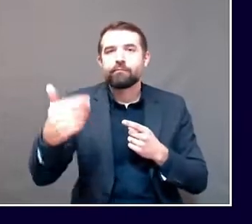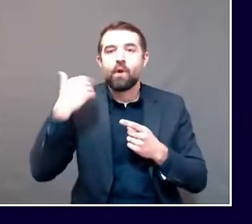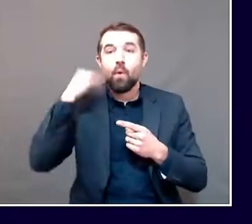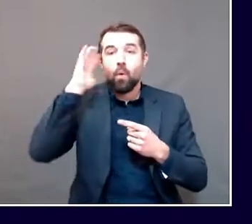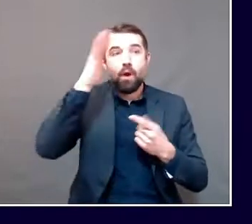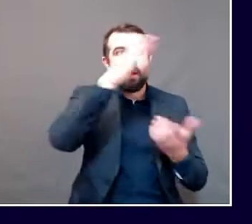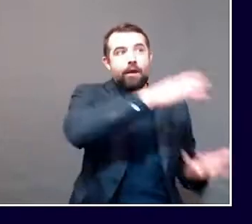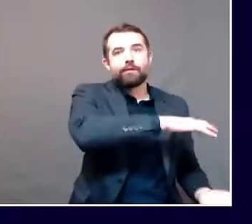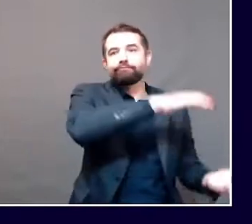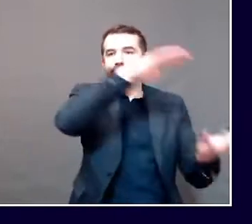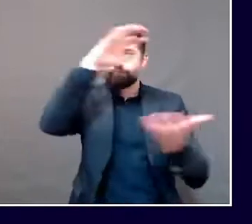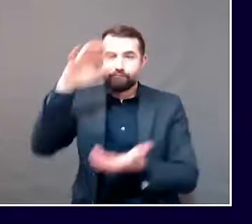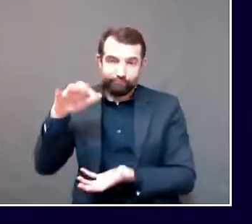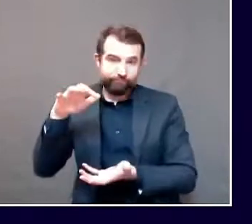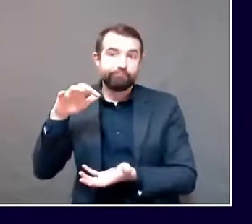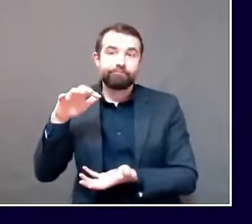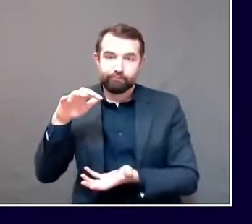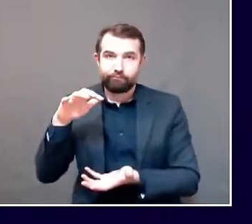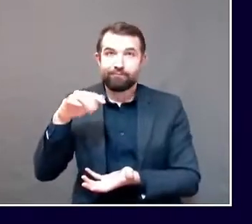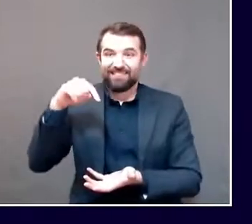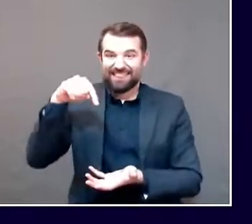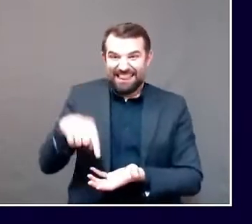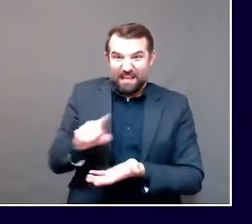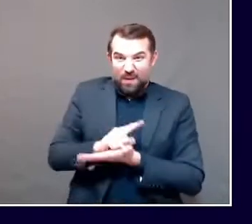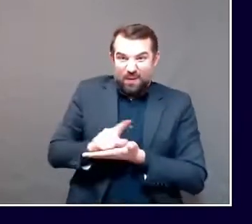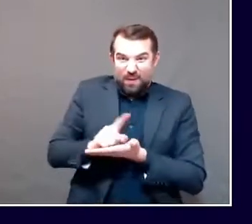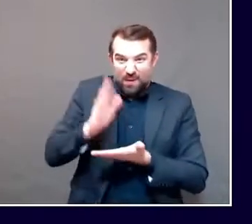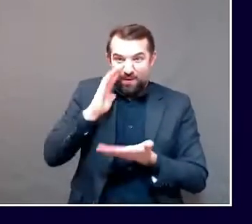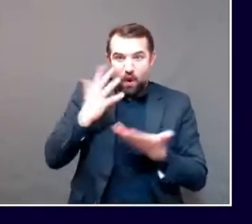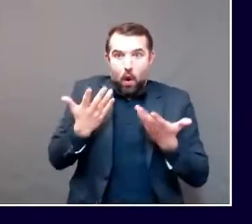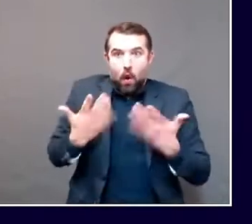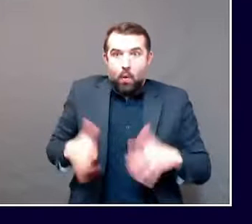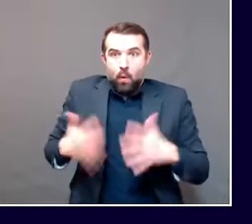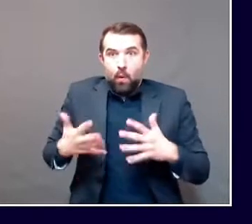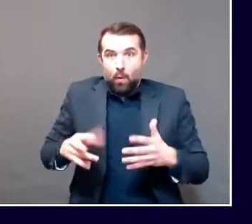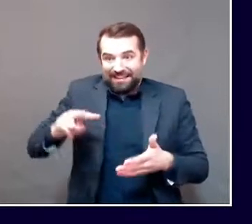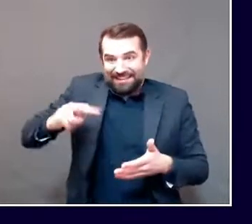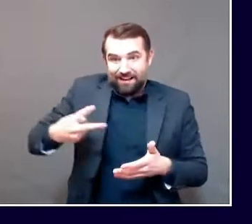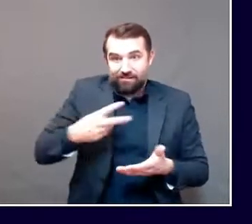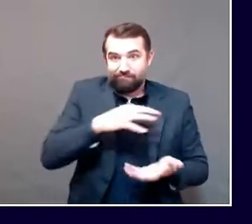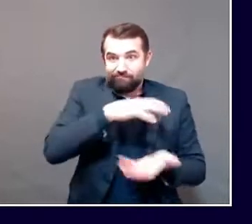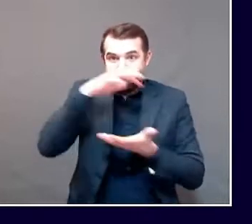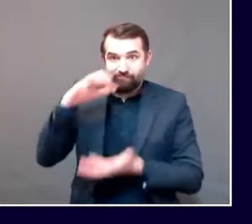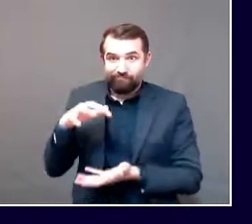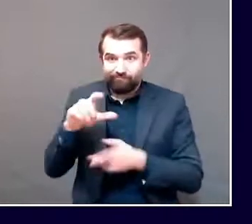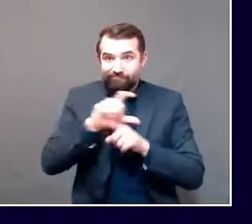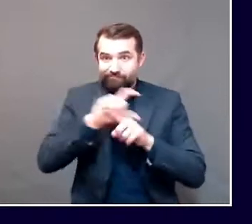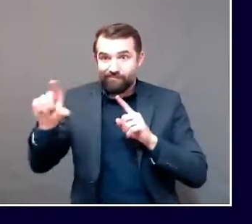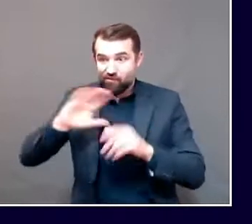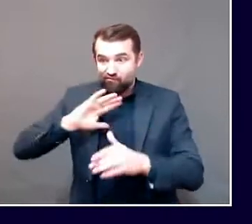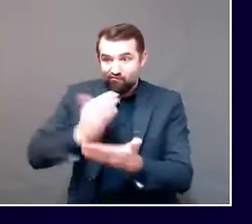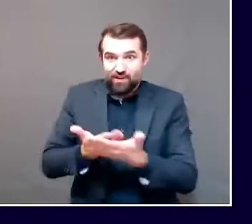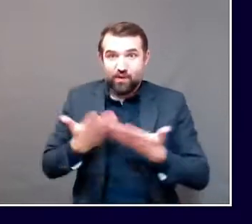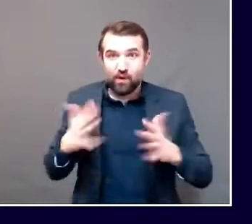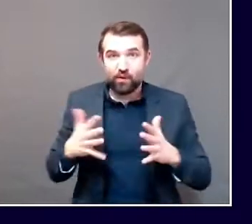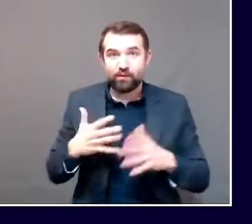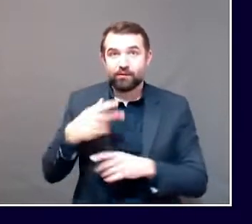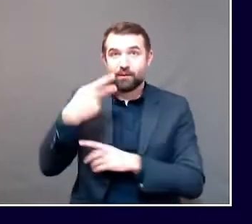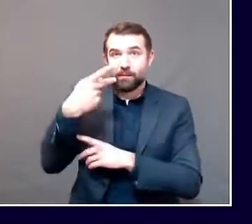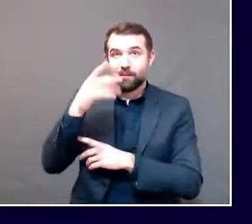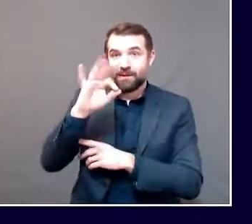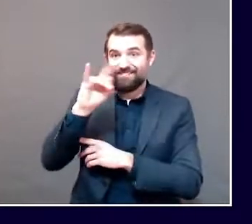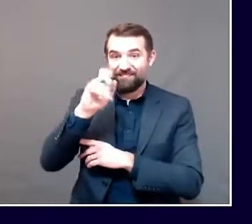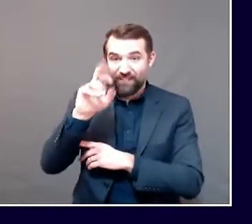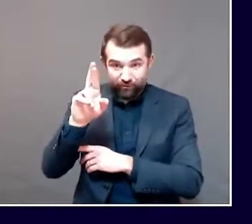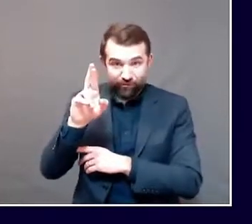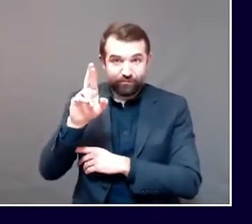week, we started receiving those second doses of the Pfizer vaccine, given that it has been now 21 days